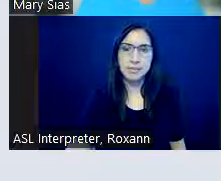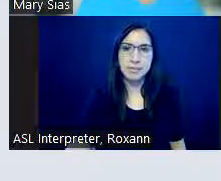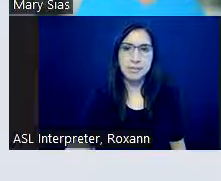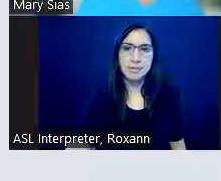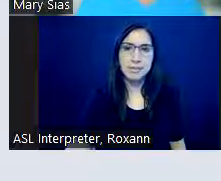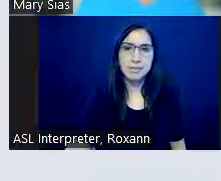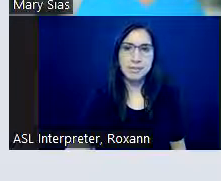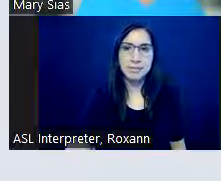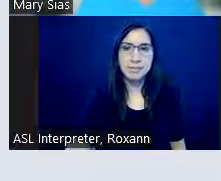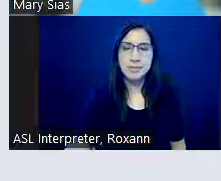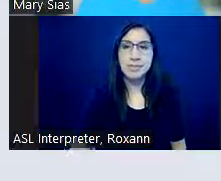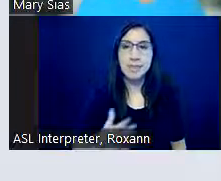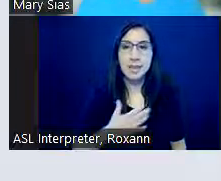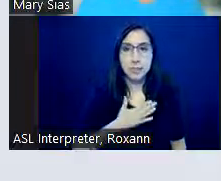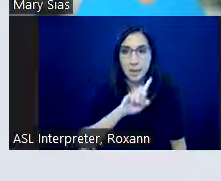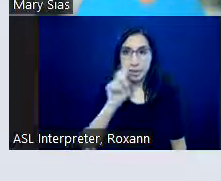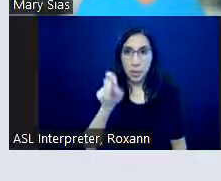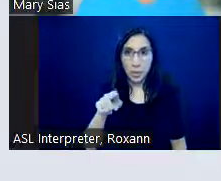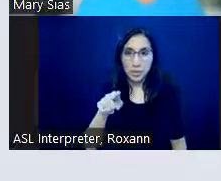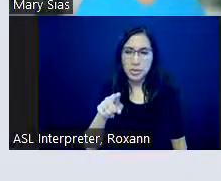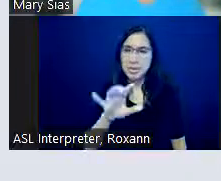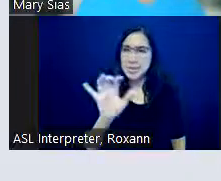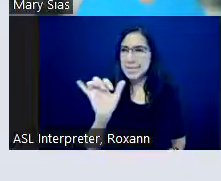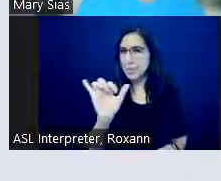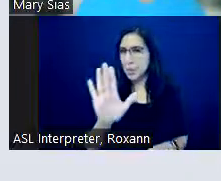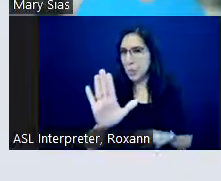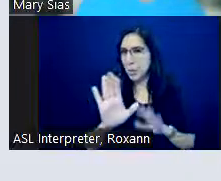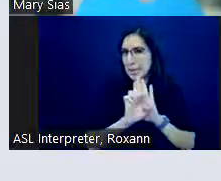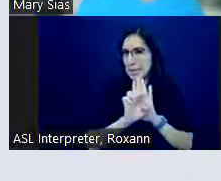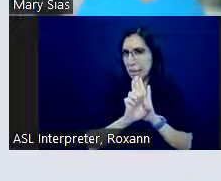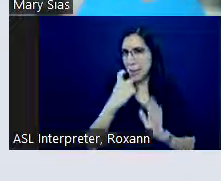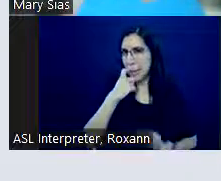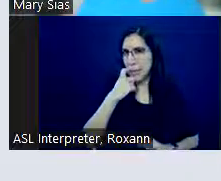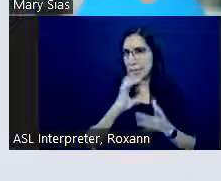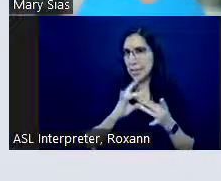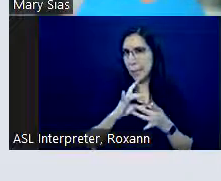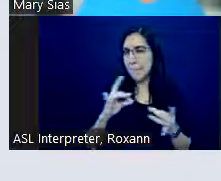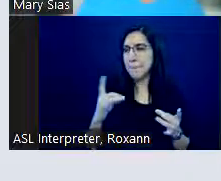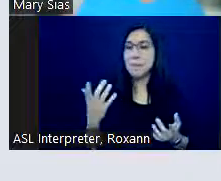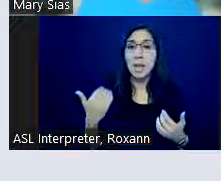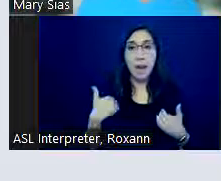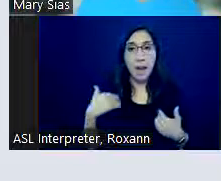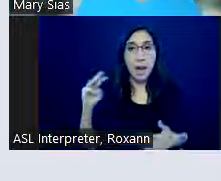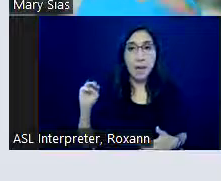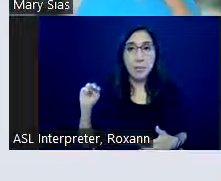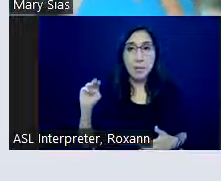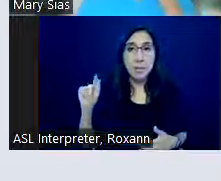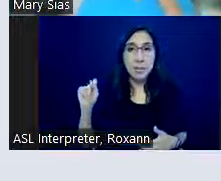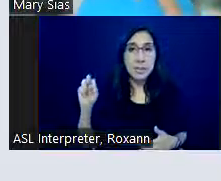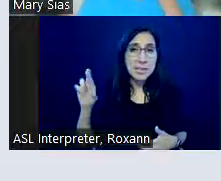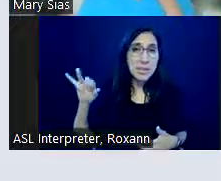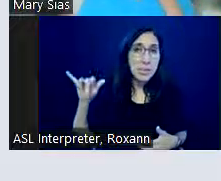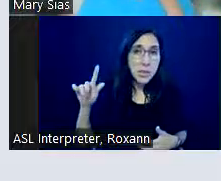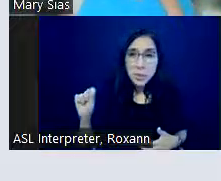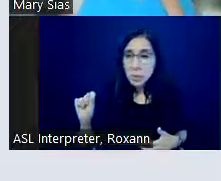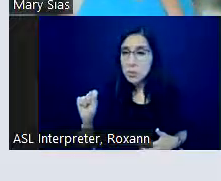Okay, my question is, like that example, are there materials or examples for companies who, or